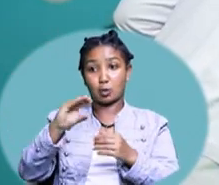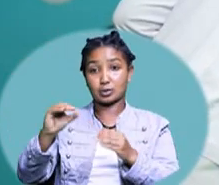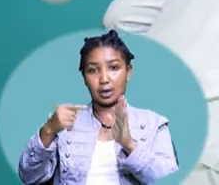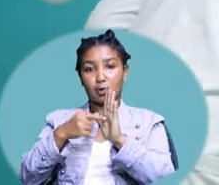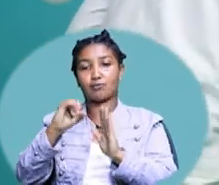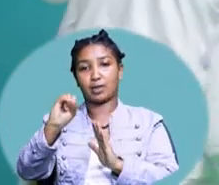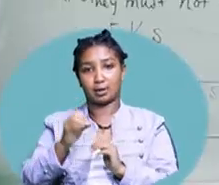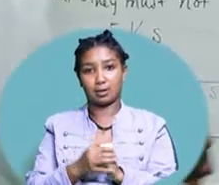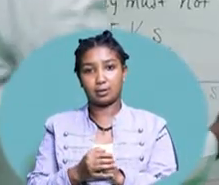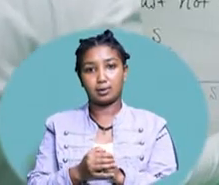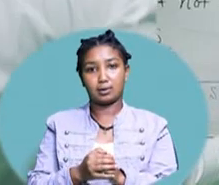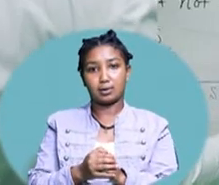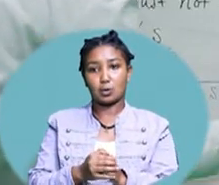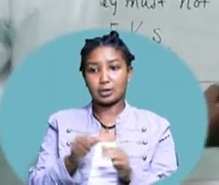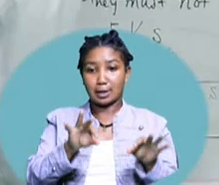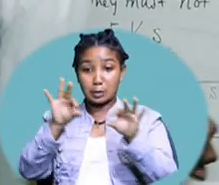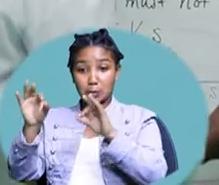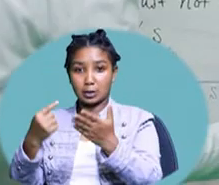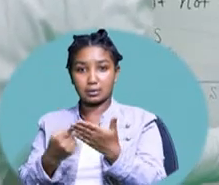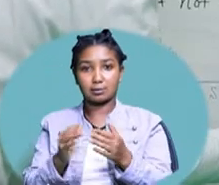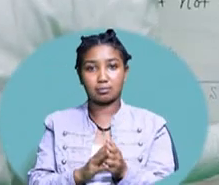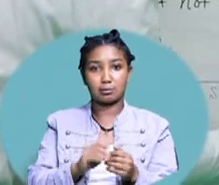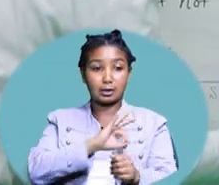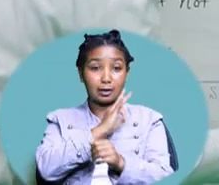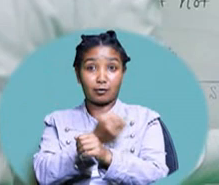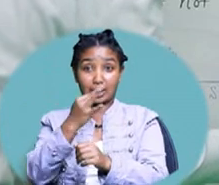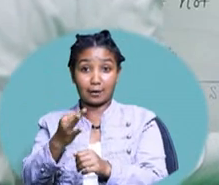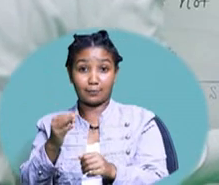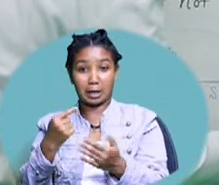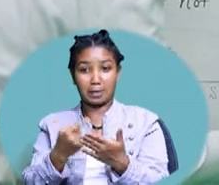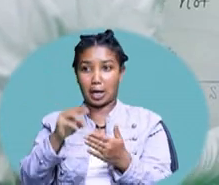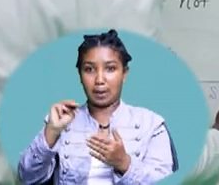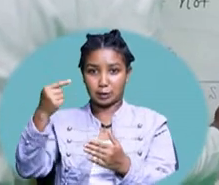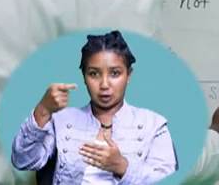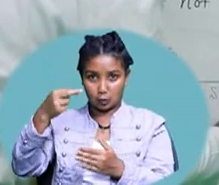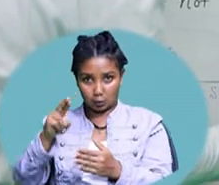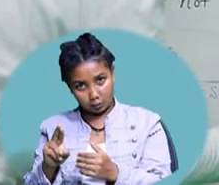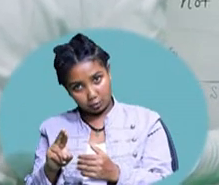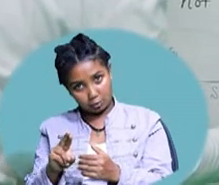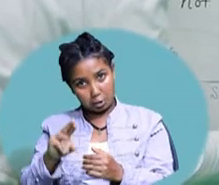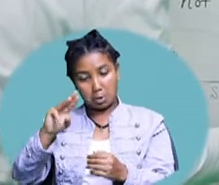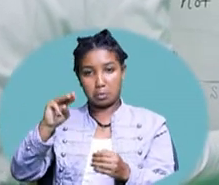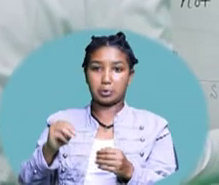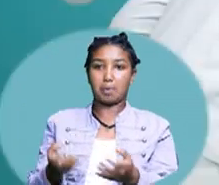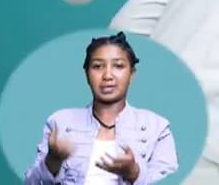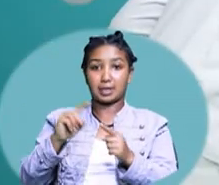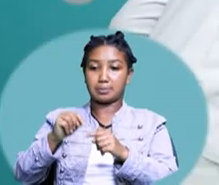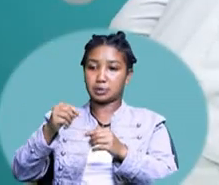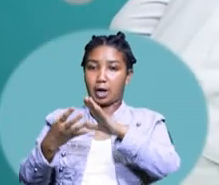of theta. When we substitute this, the force F, it can be mg, mass times